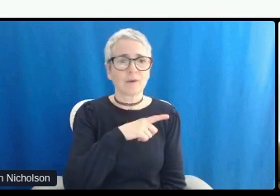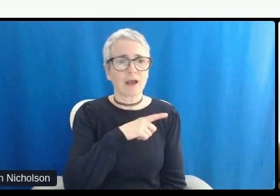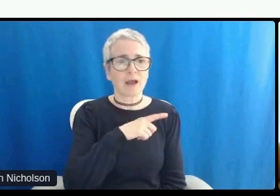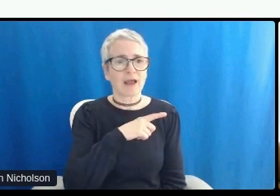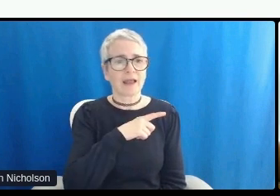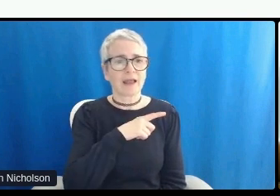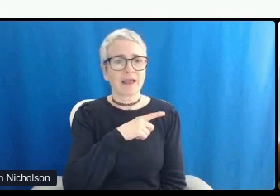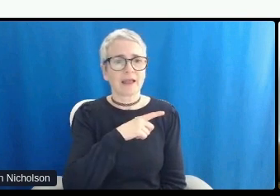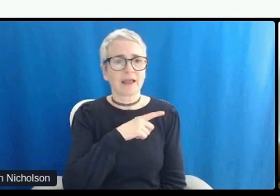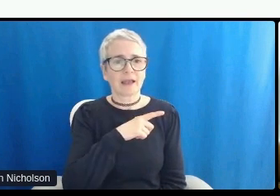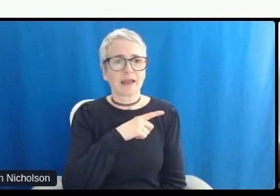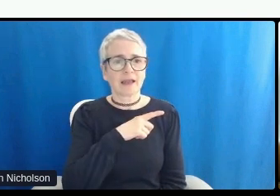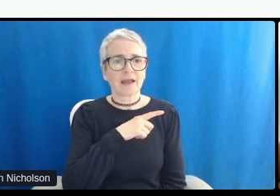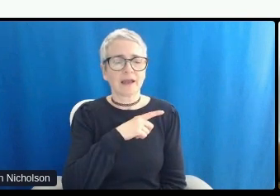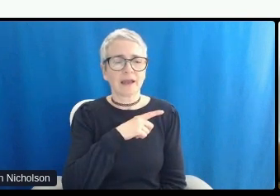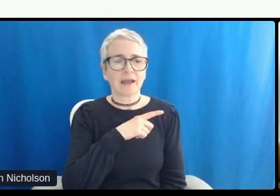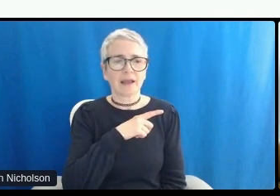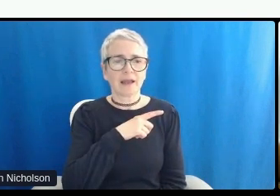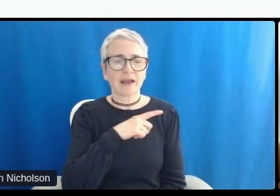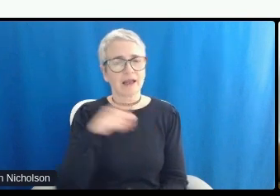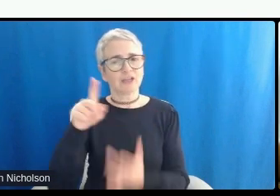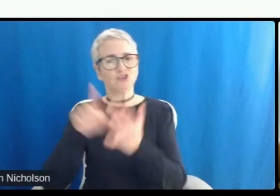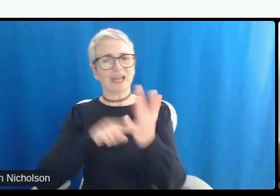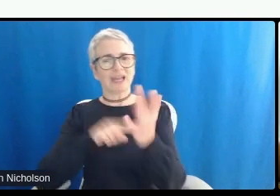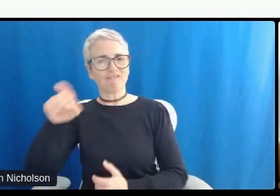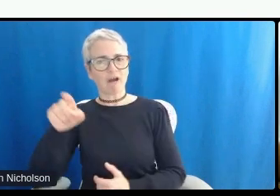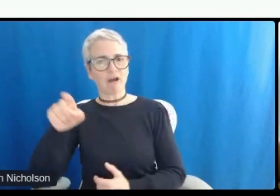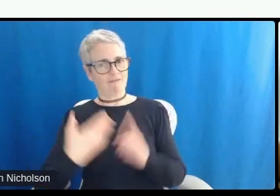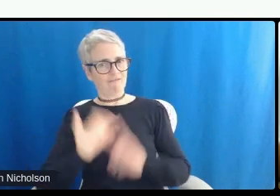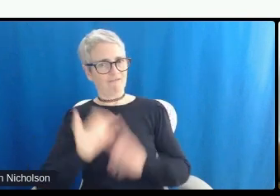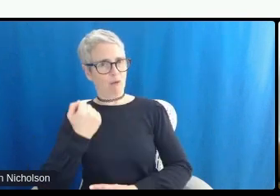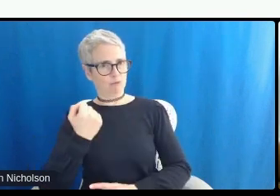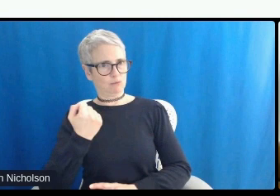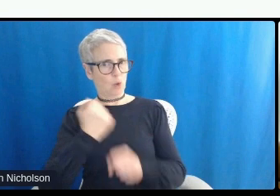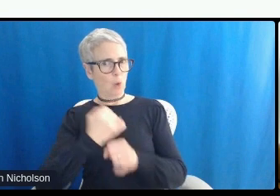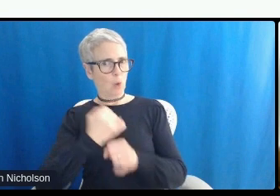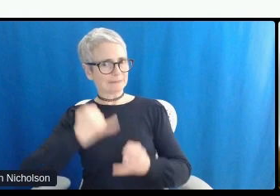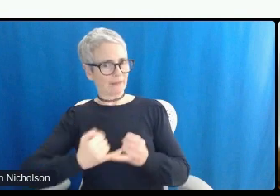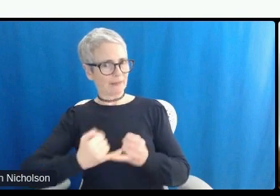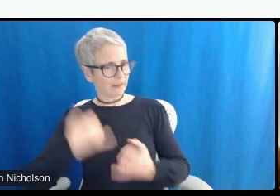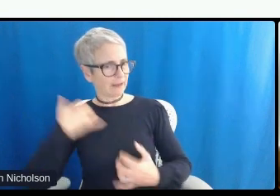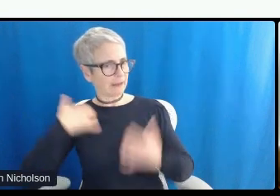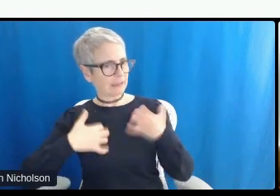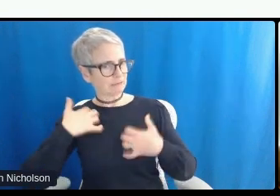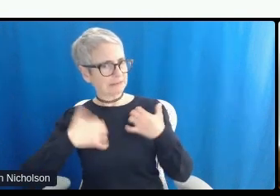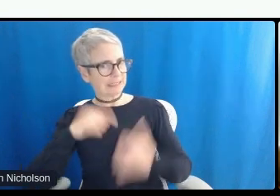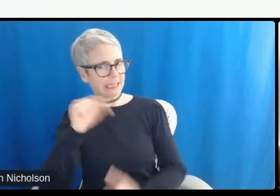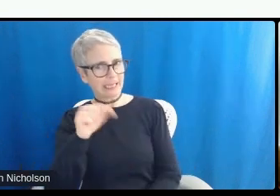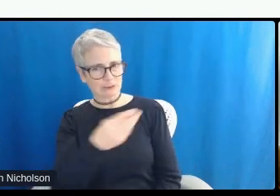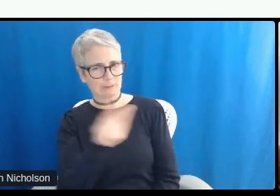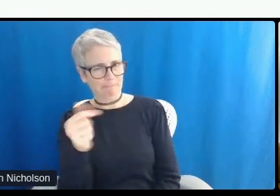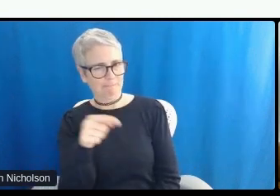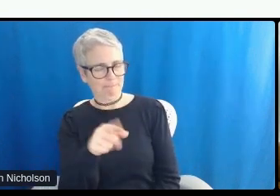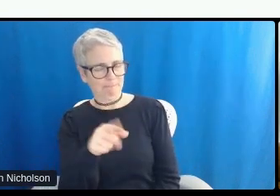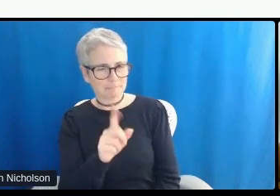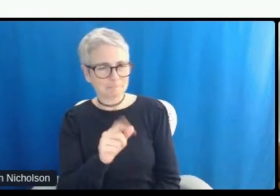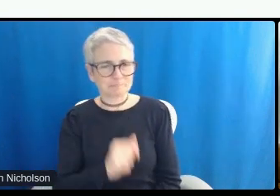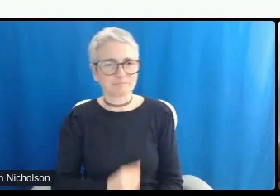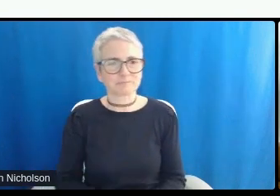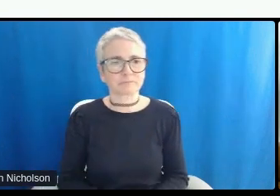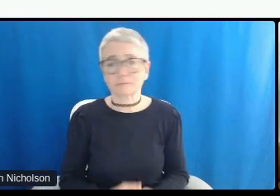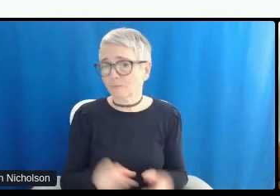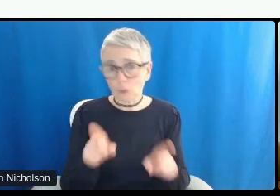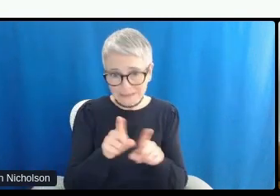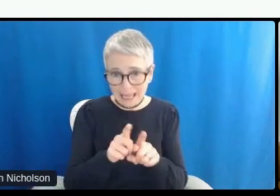some quite interesting things that Goldsmiths did find in this particular area. So just as before, we'll do a quick poll